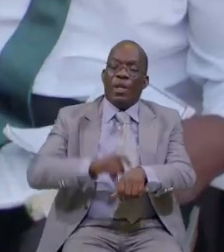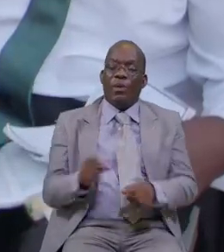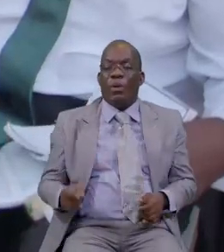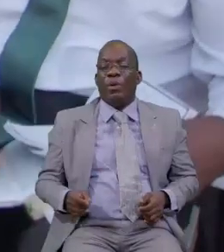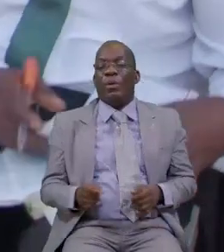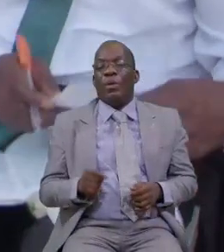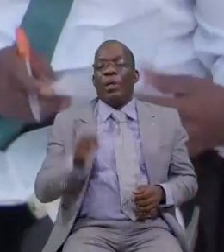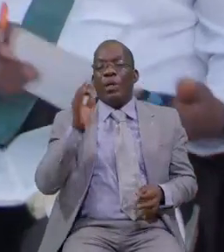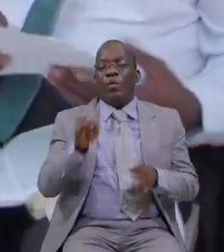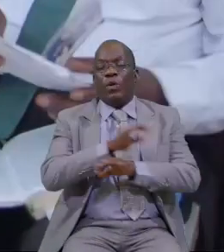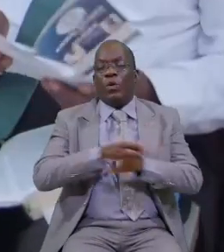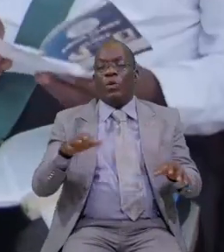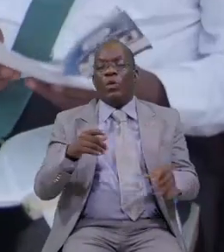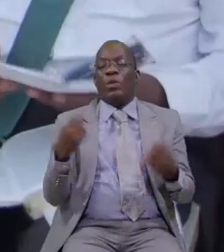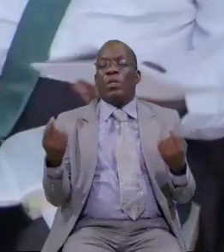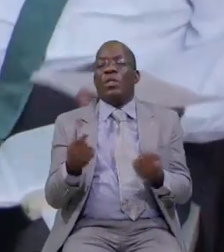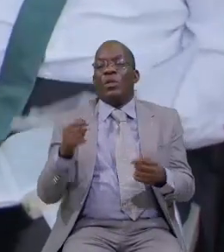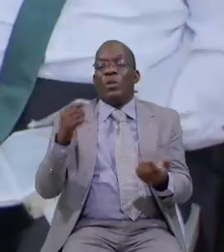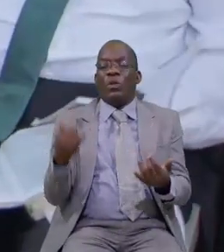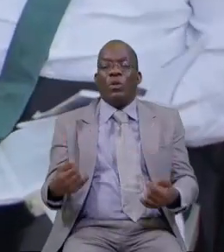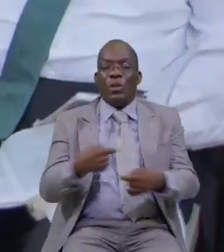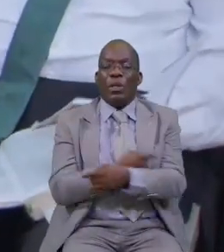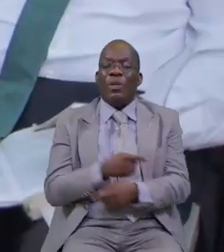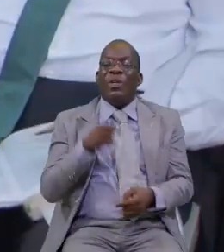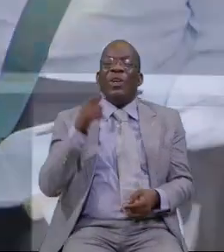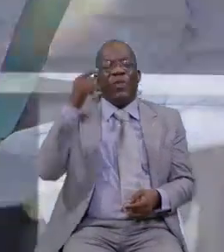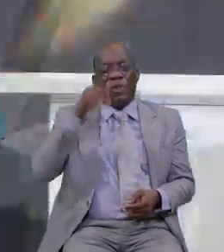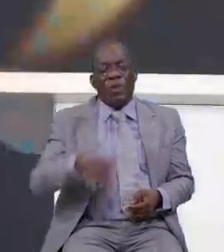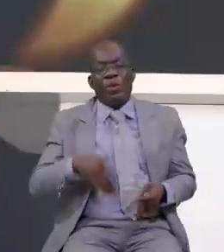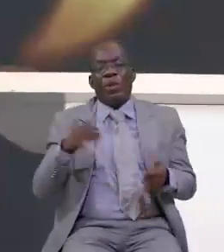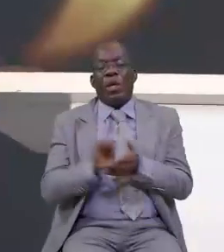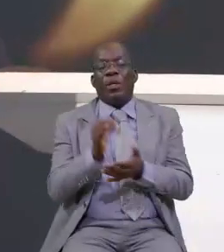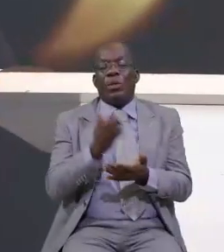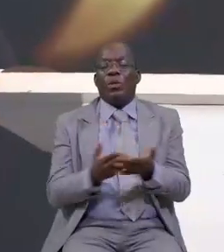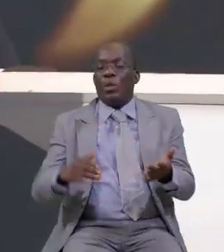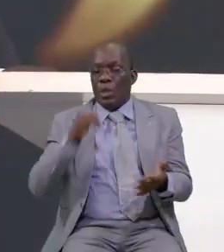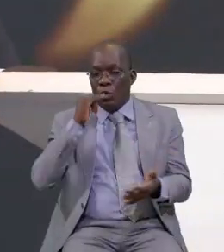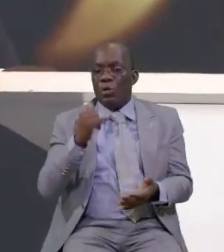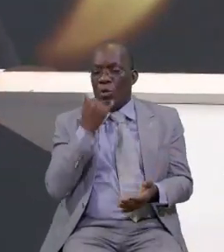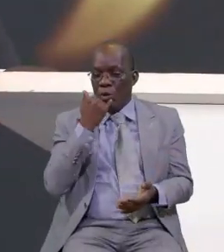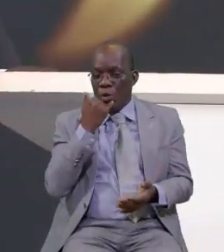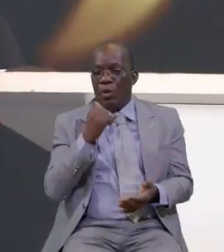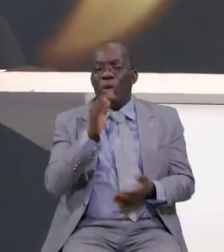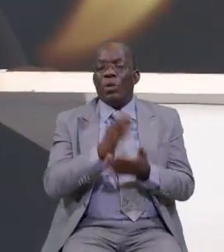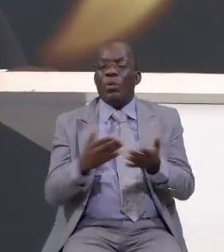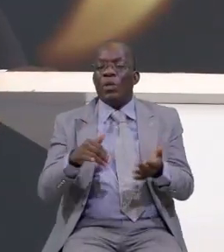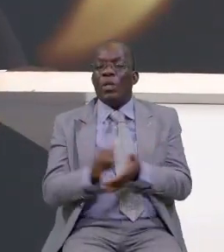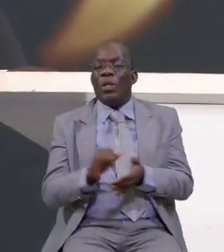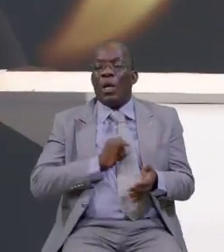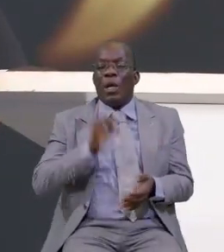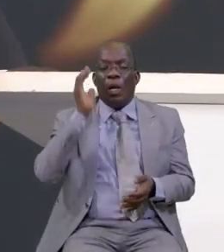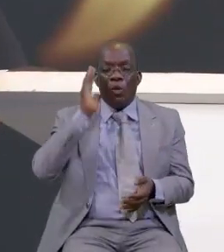sinned today, he says something is missing. There's something I should have done, which I've not done. I've